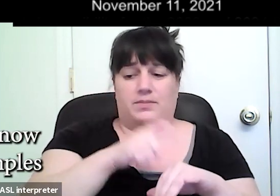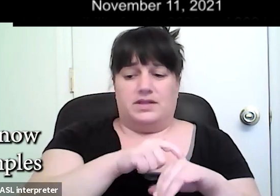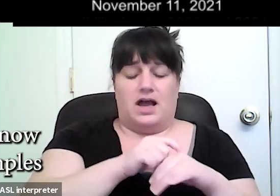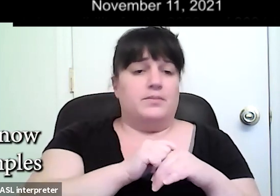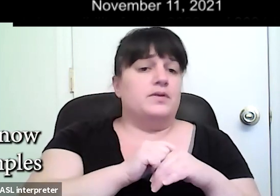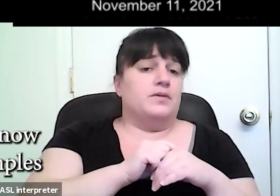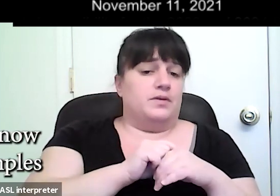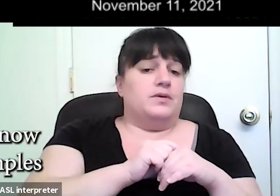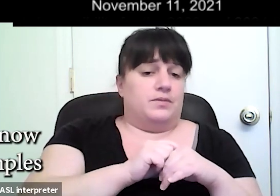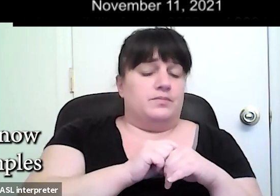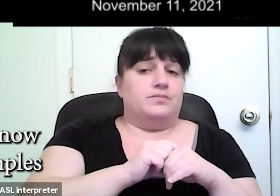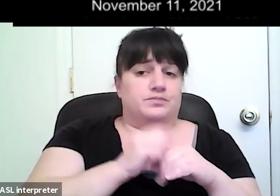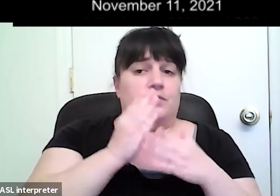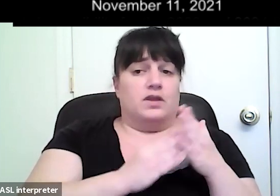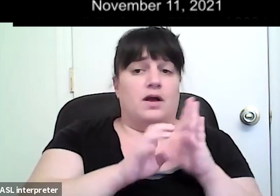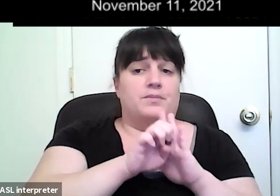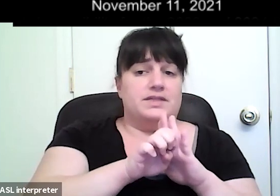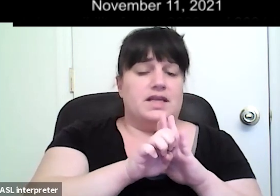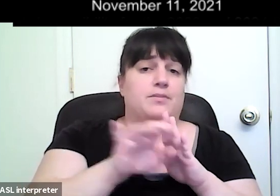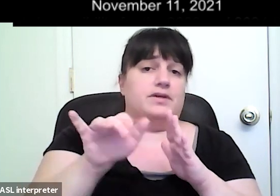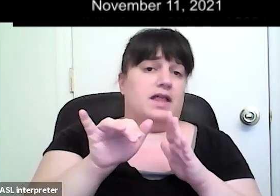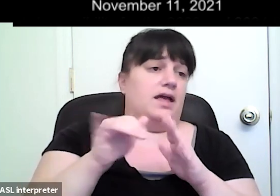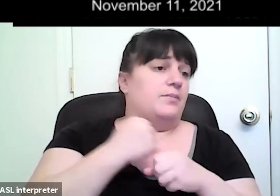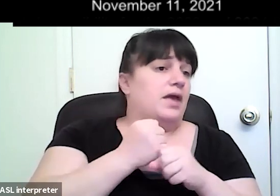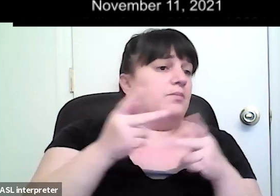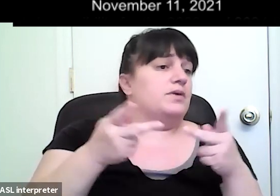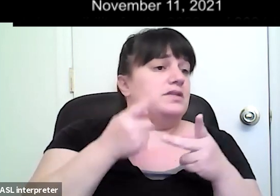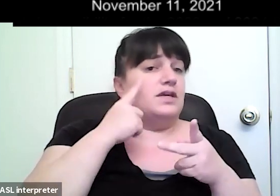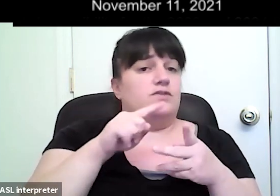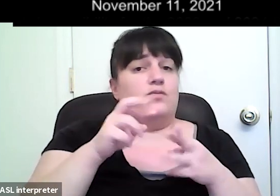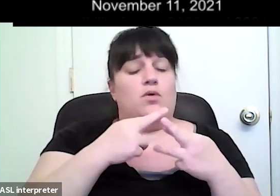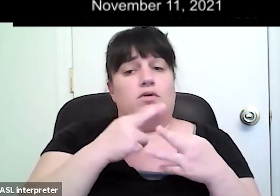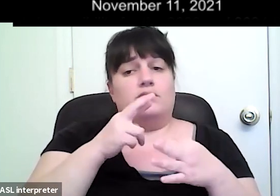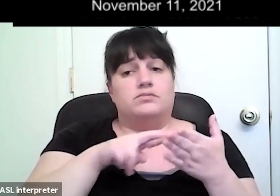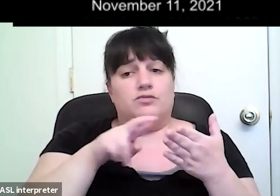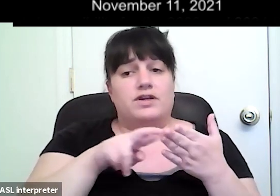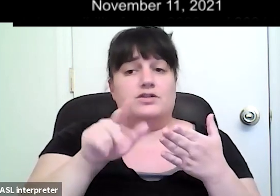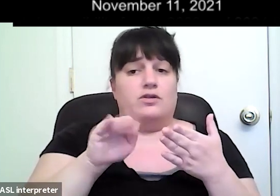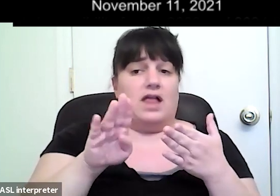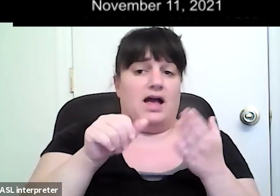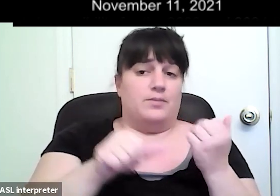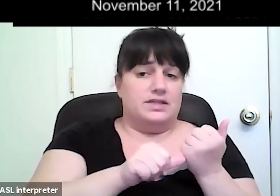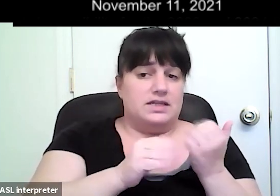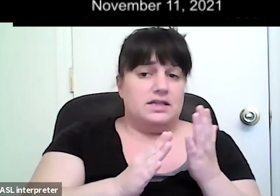time, but some examples would be like creating positions for research lab assistants, or